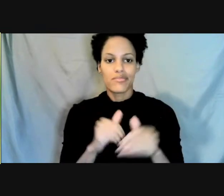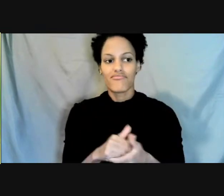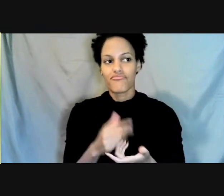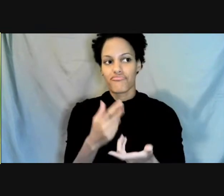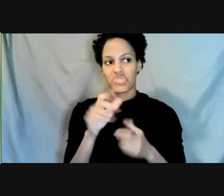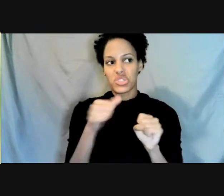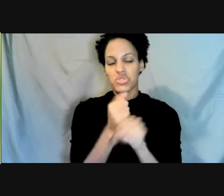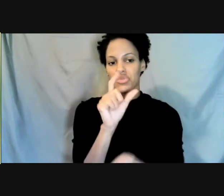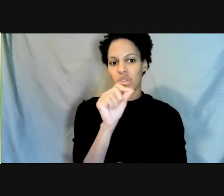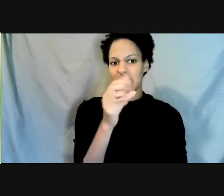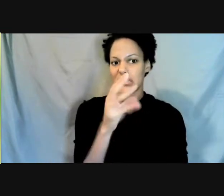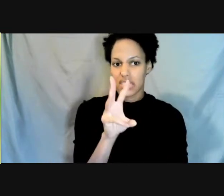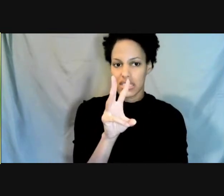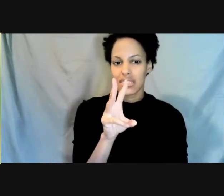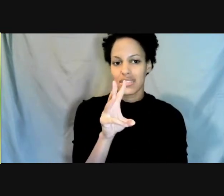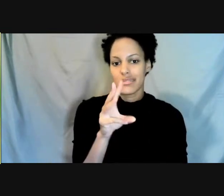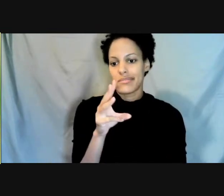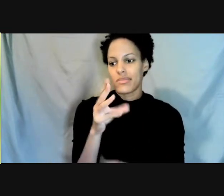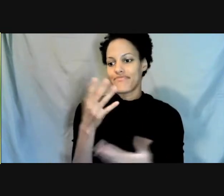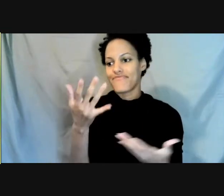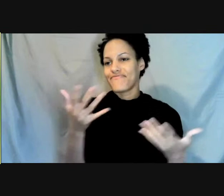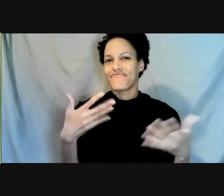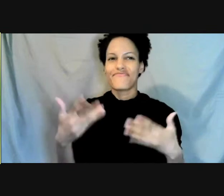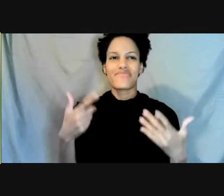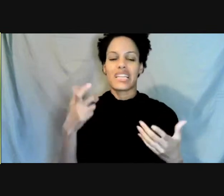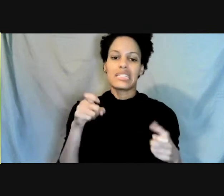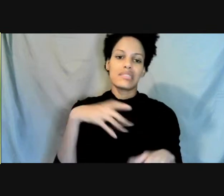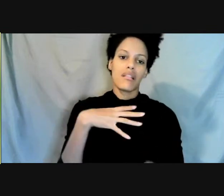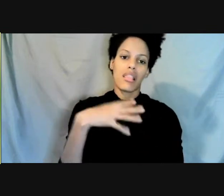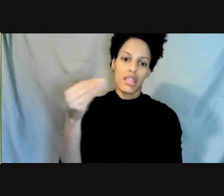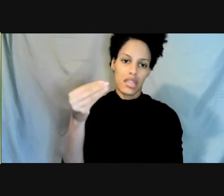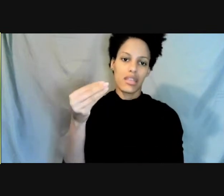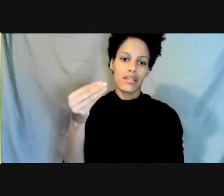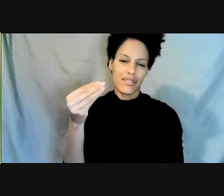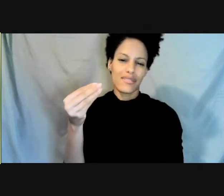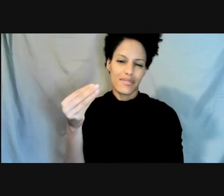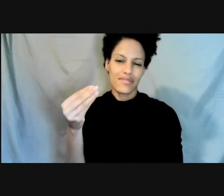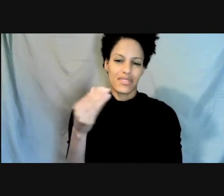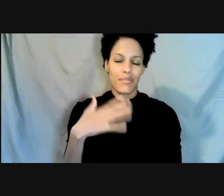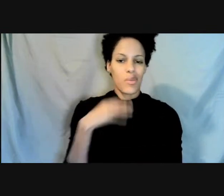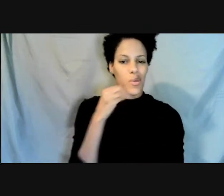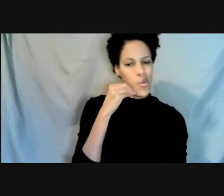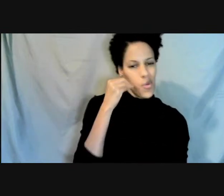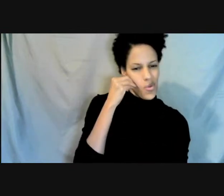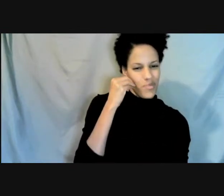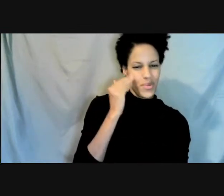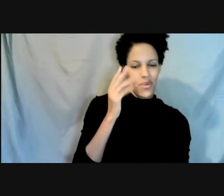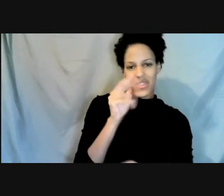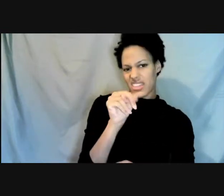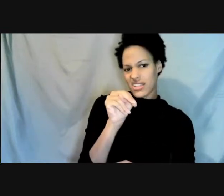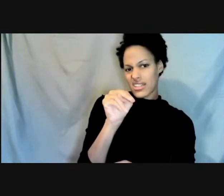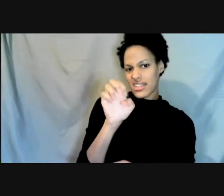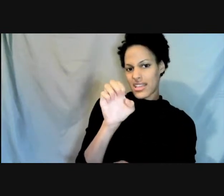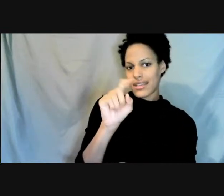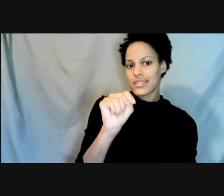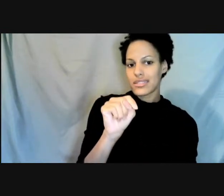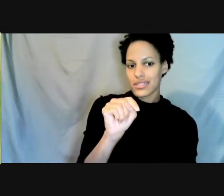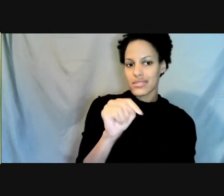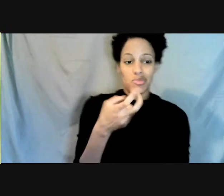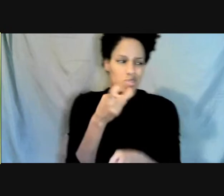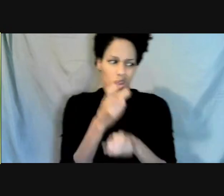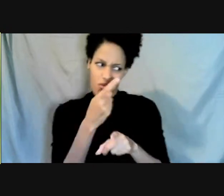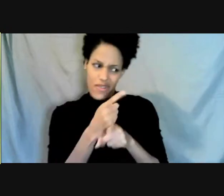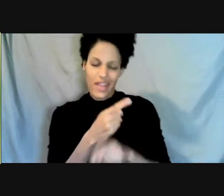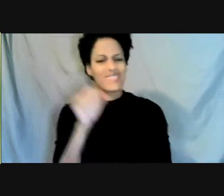I had to leave the nest in a sense, It was hard though, right? It was, of course it was hard because it's scary because